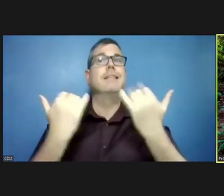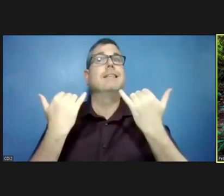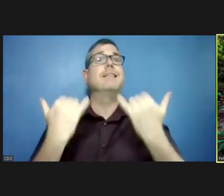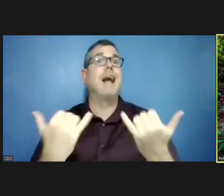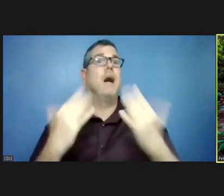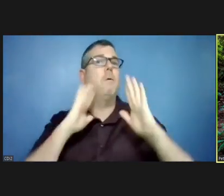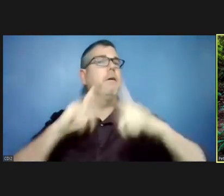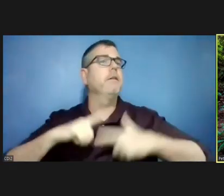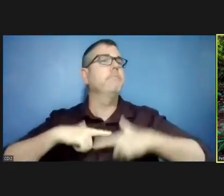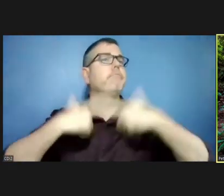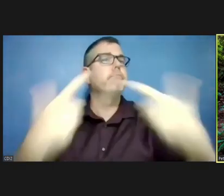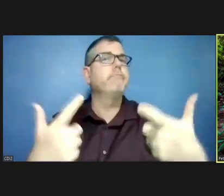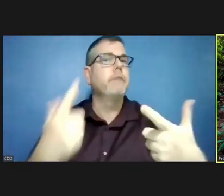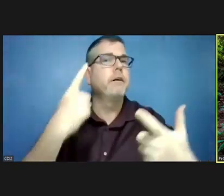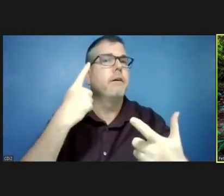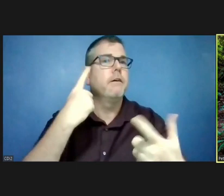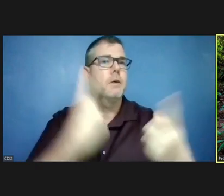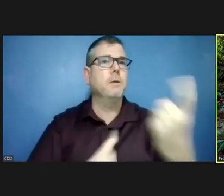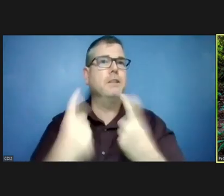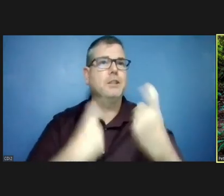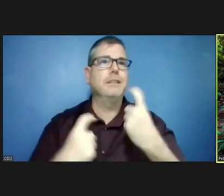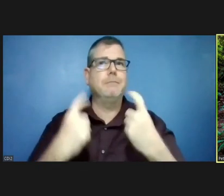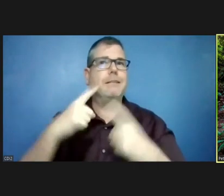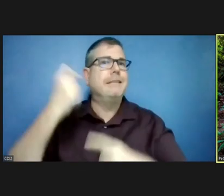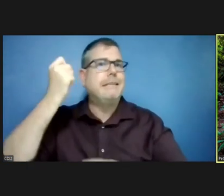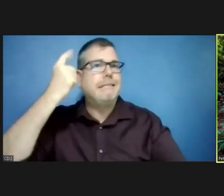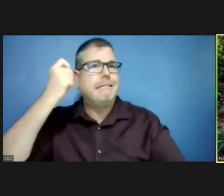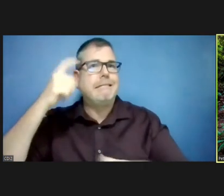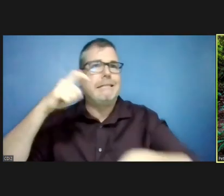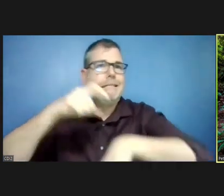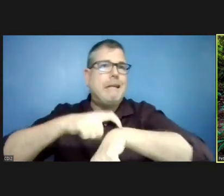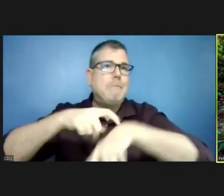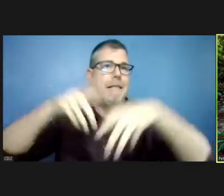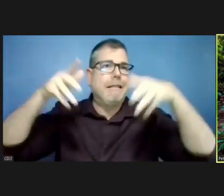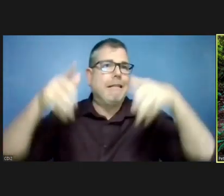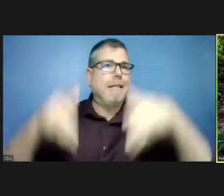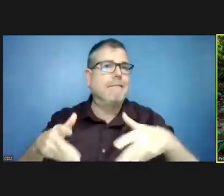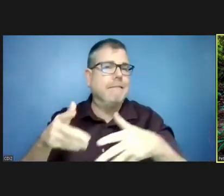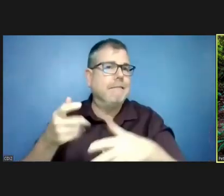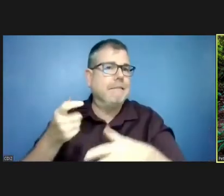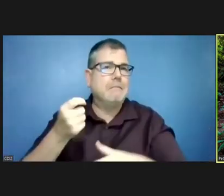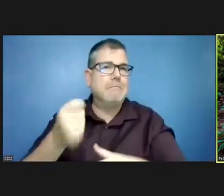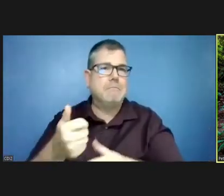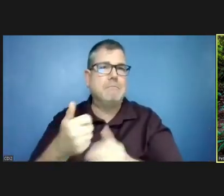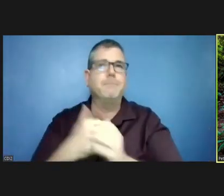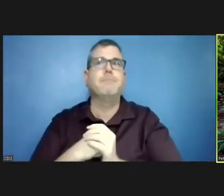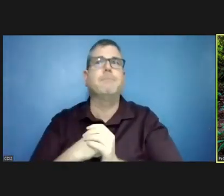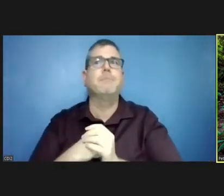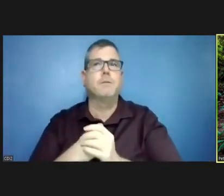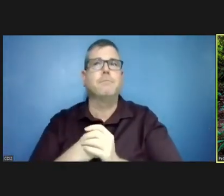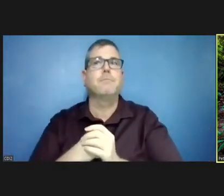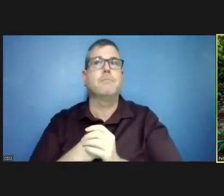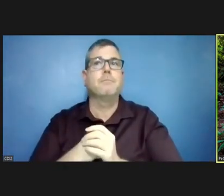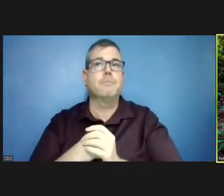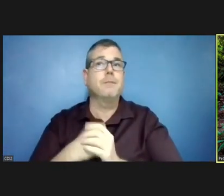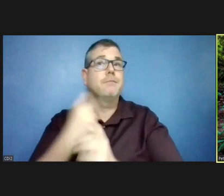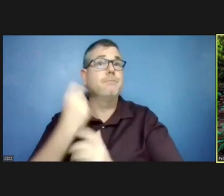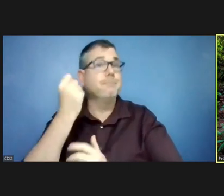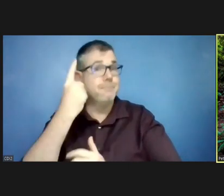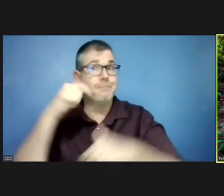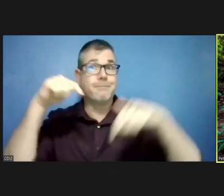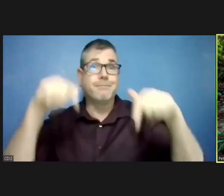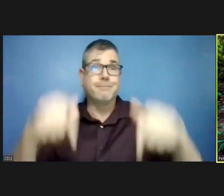have a few minutes left, but for those of you who joined late, this is a community conversation event,